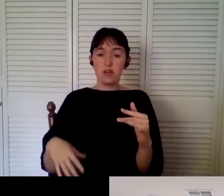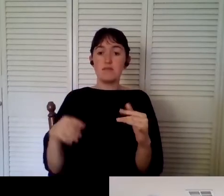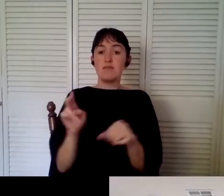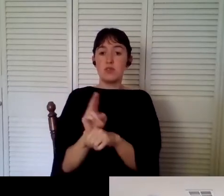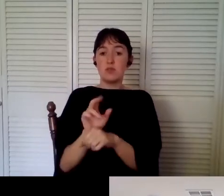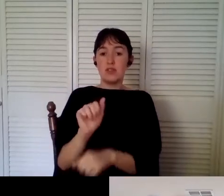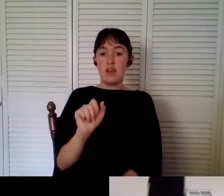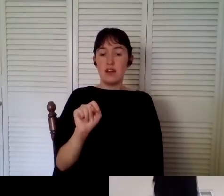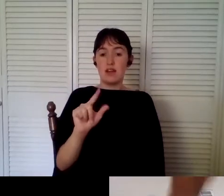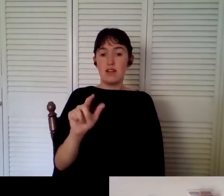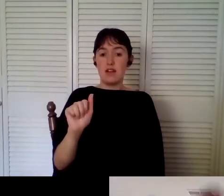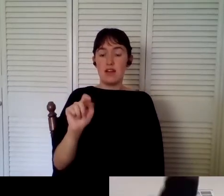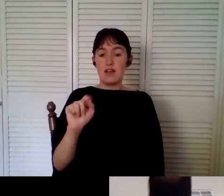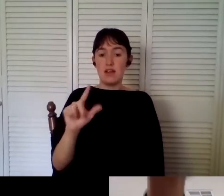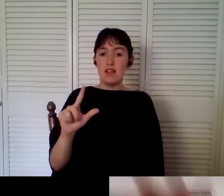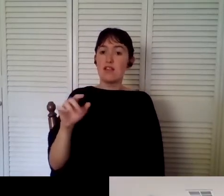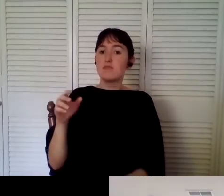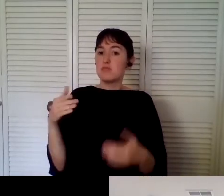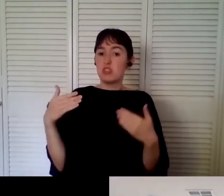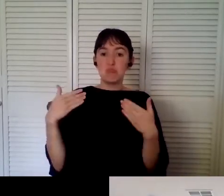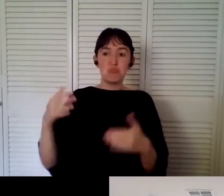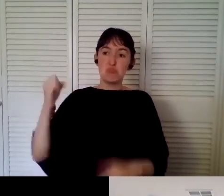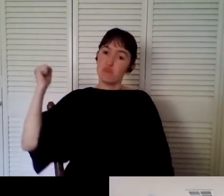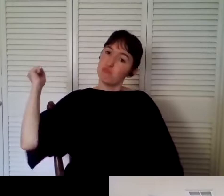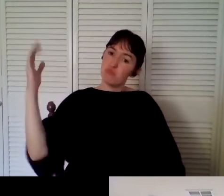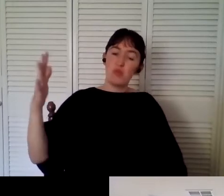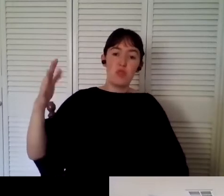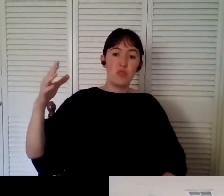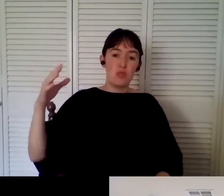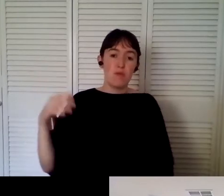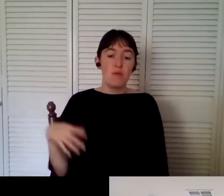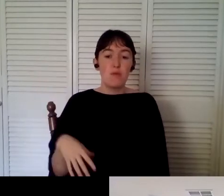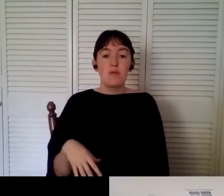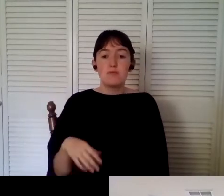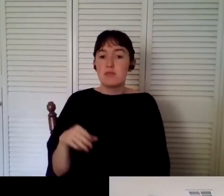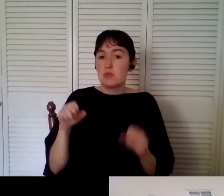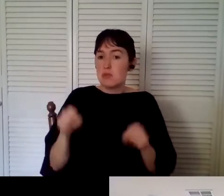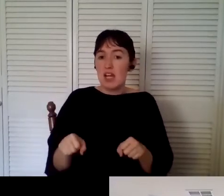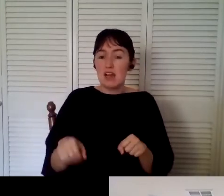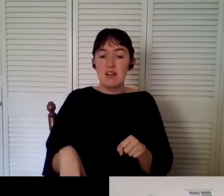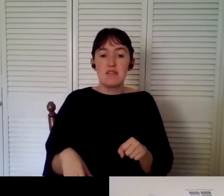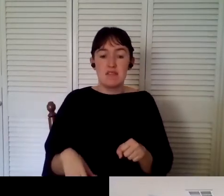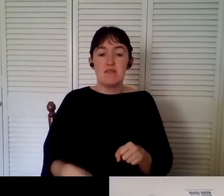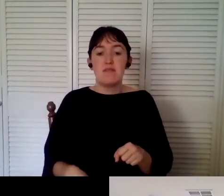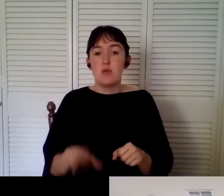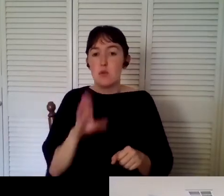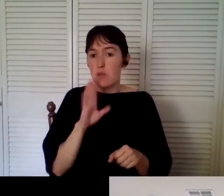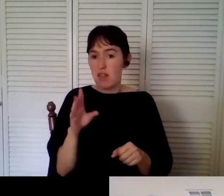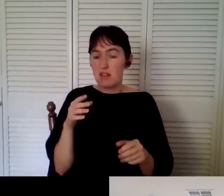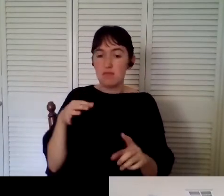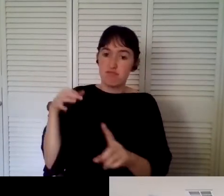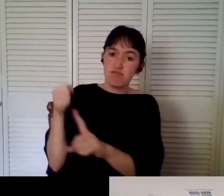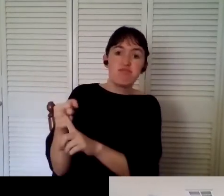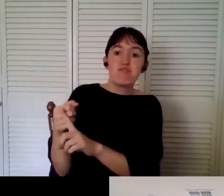somebody. You just want to launch it. You just want to launch it, go far. But in a hunting scenario, 25 meters is around the maximum effective range